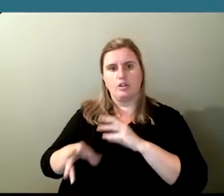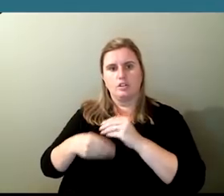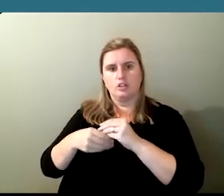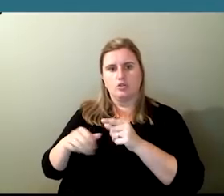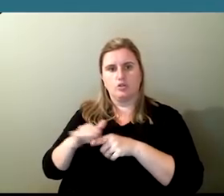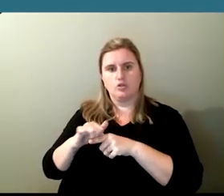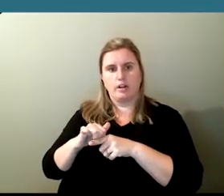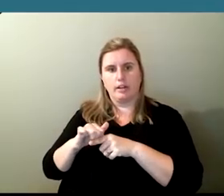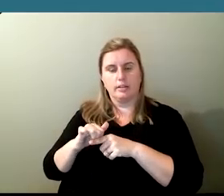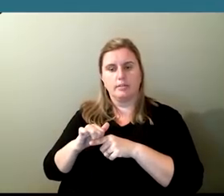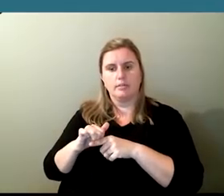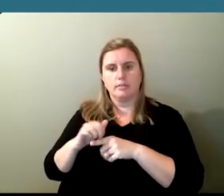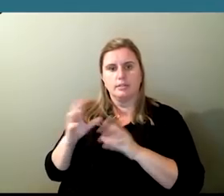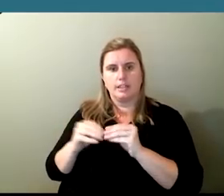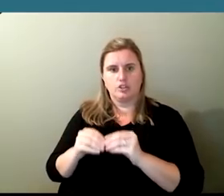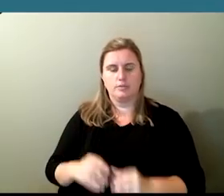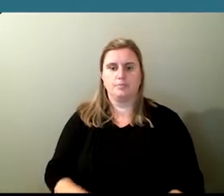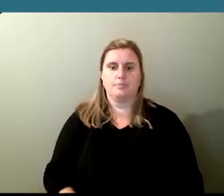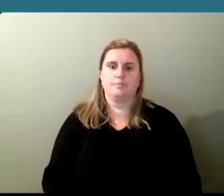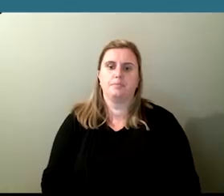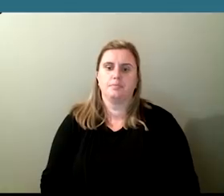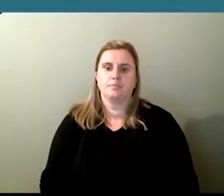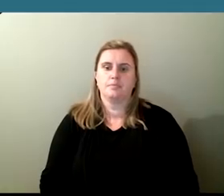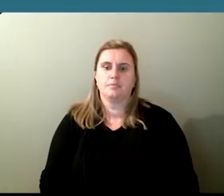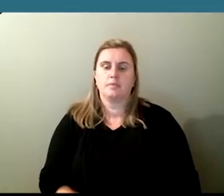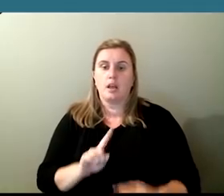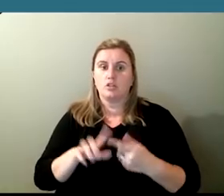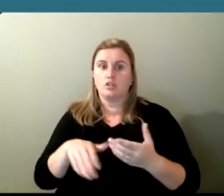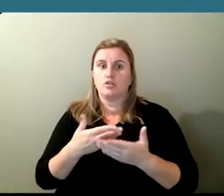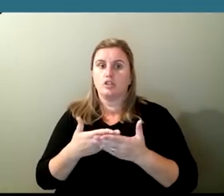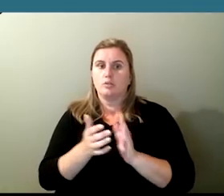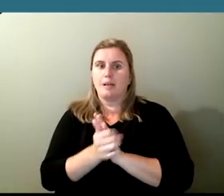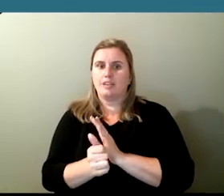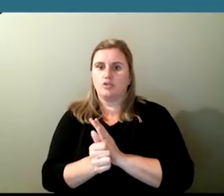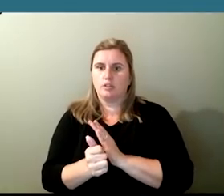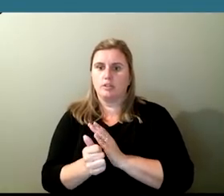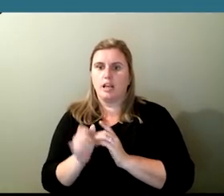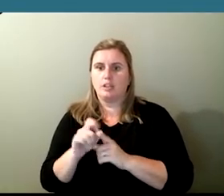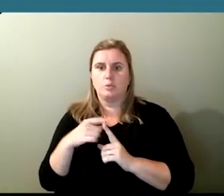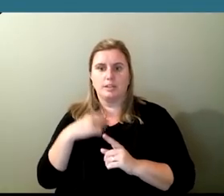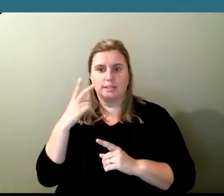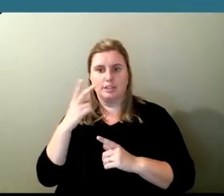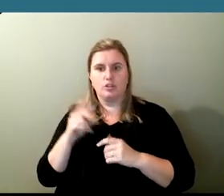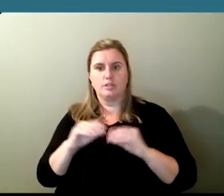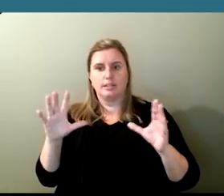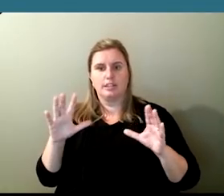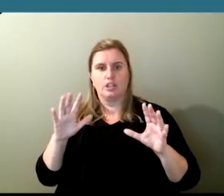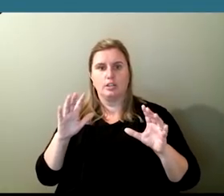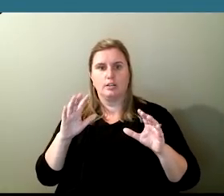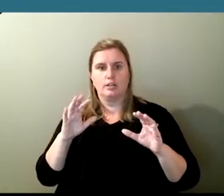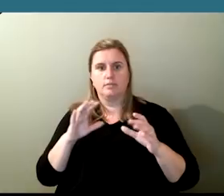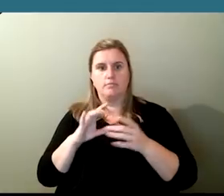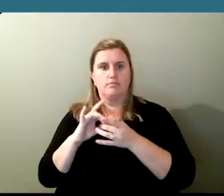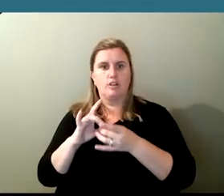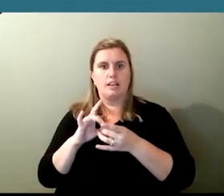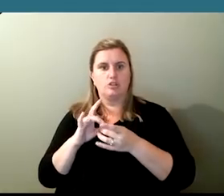training session until they reach mastery criteria. And as we can see, there is a clearly established functional relationship